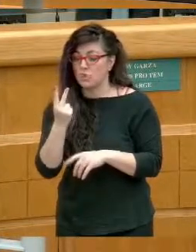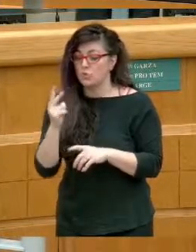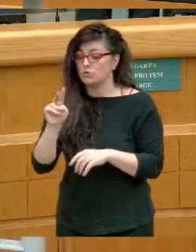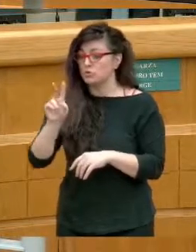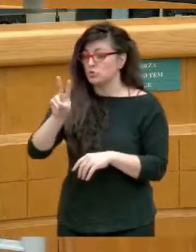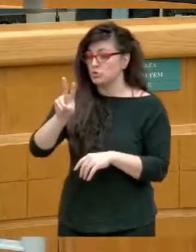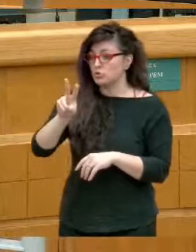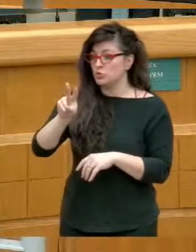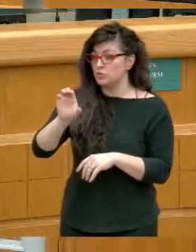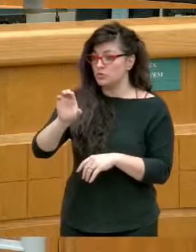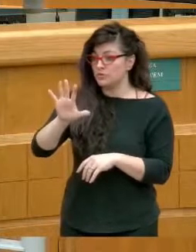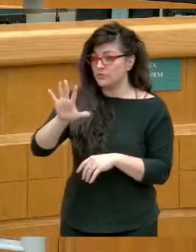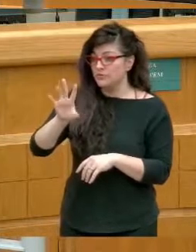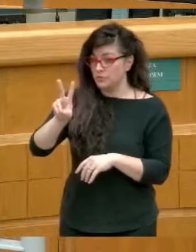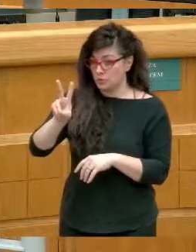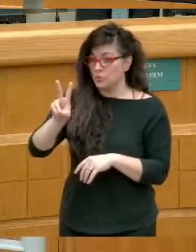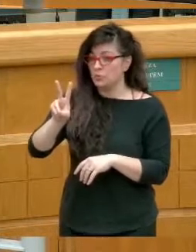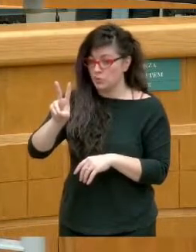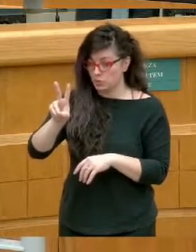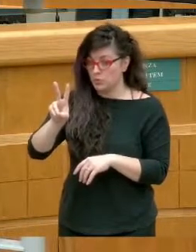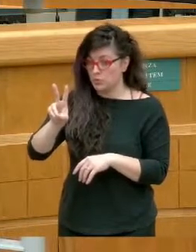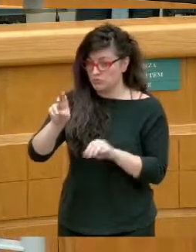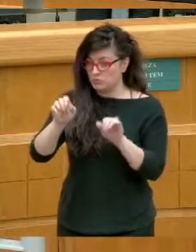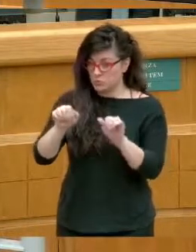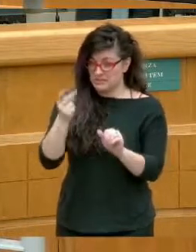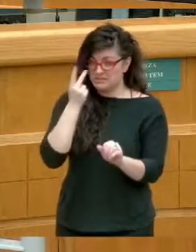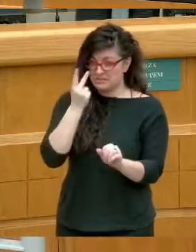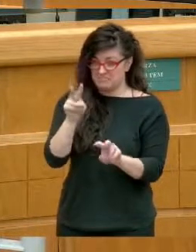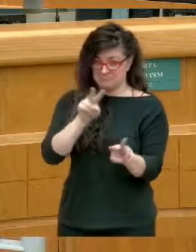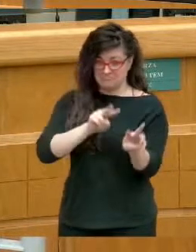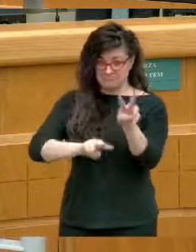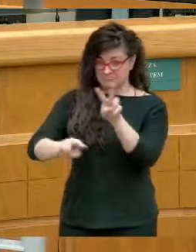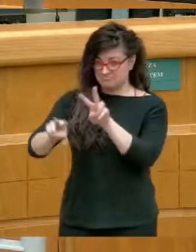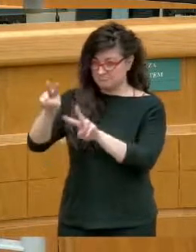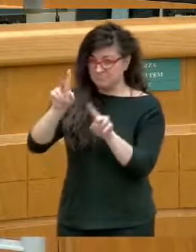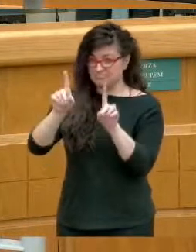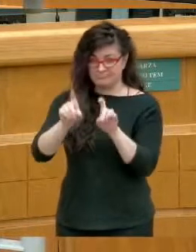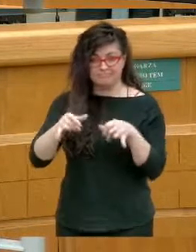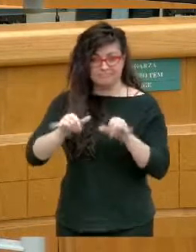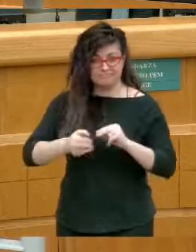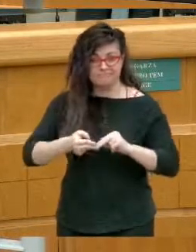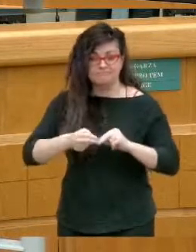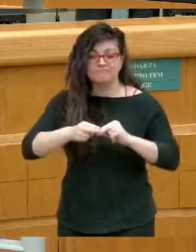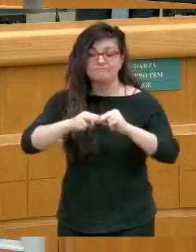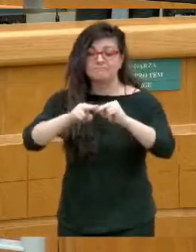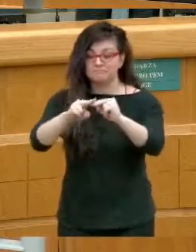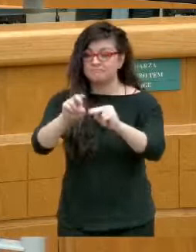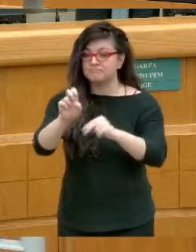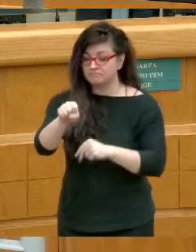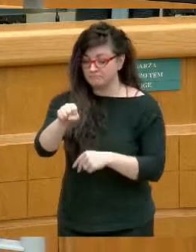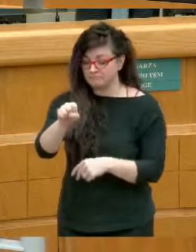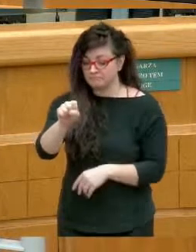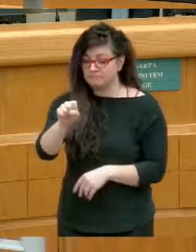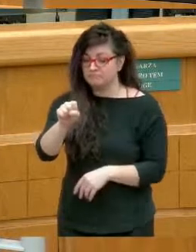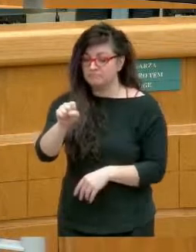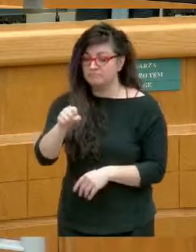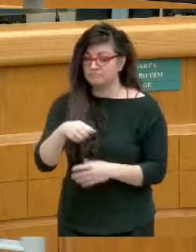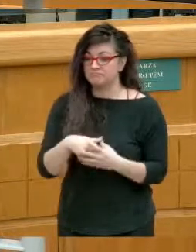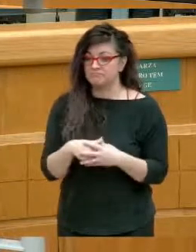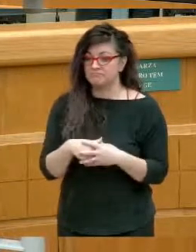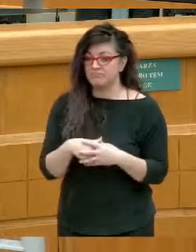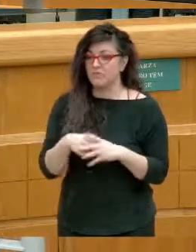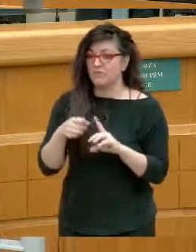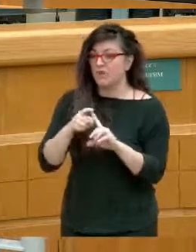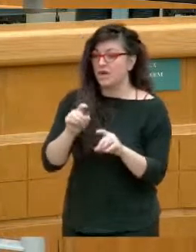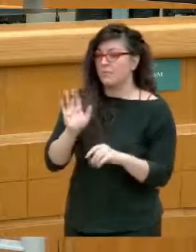is 252. So you can see our tests are still continuing to go up, probably from around 420 or so.